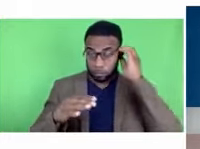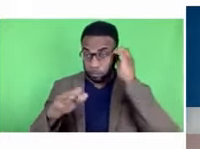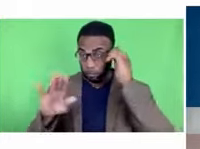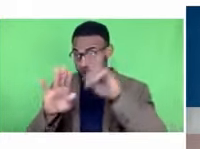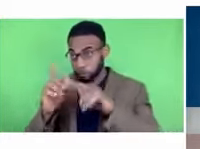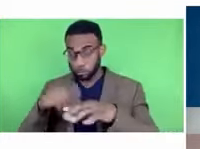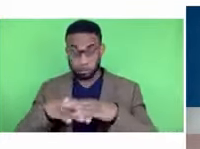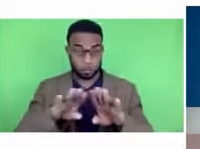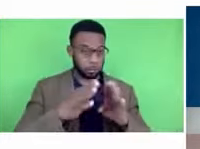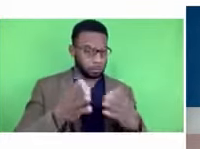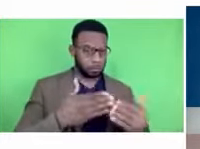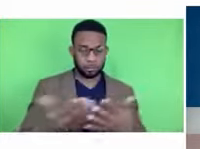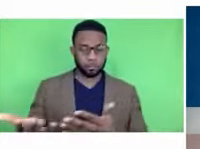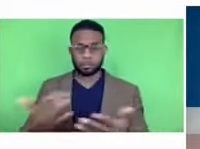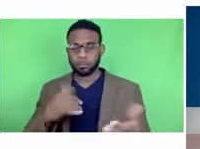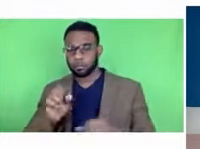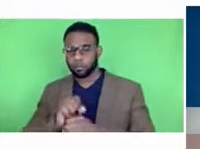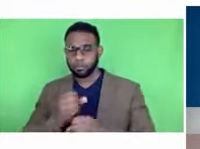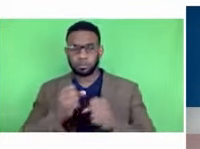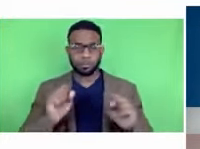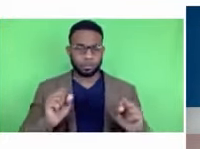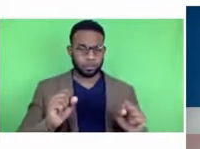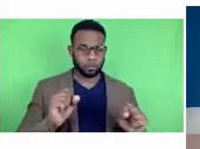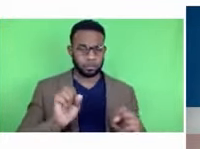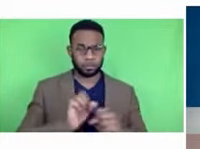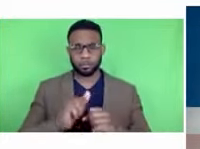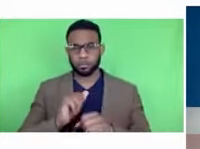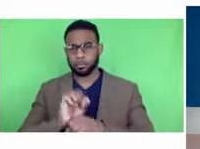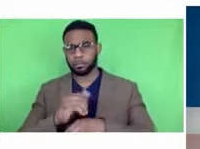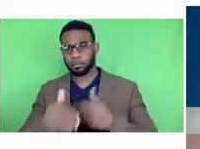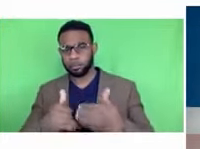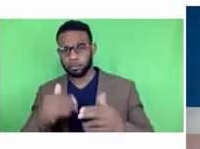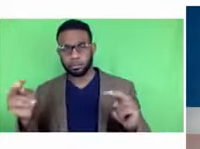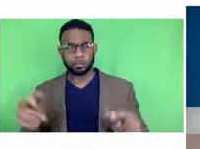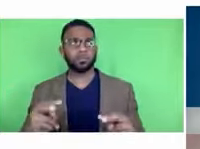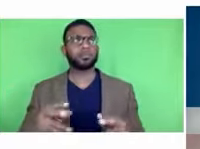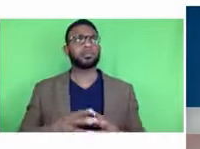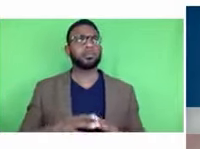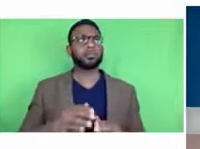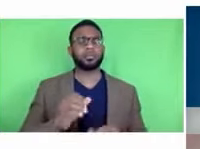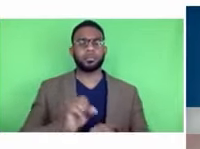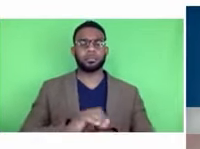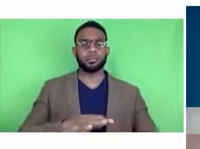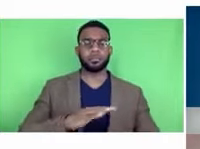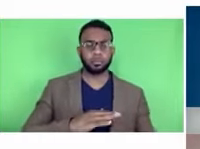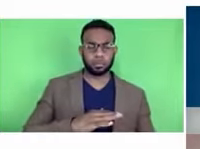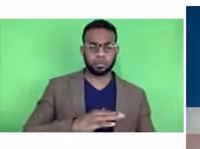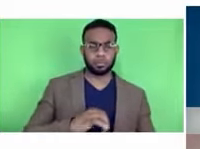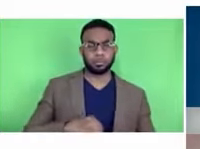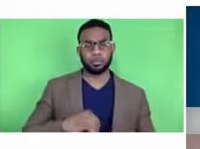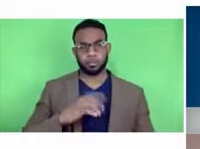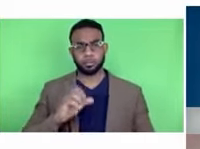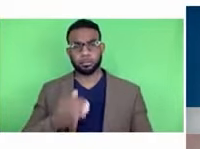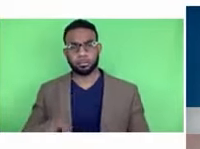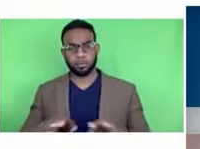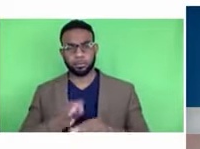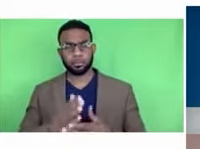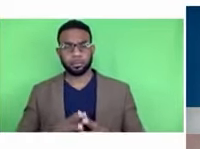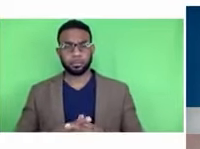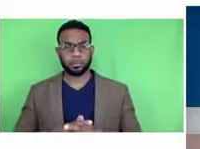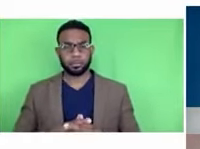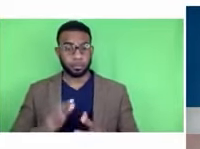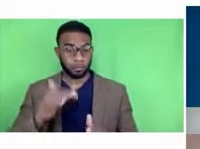door? So we're looking at safety, we're looking at job progression, we're looking at job satisfaction and dignity on the work site. If